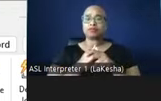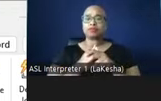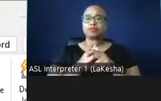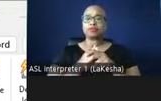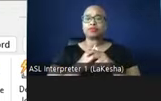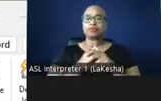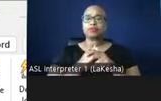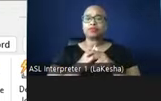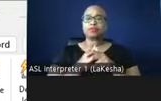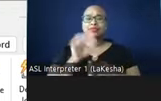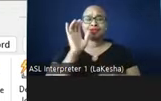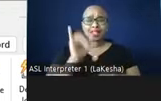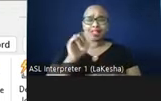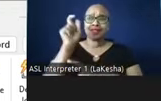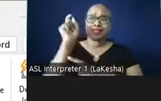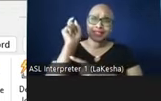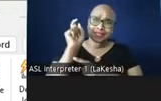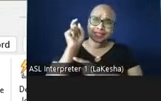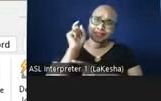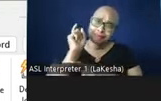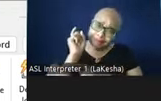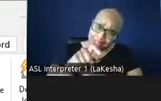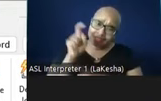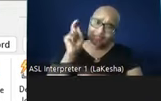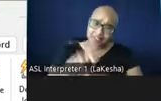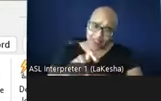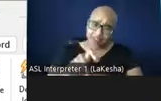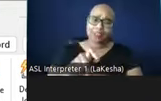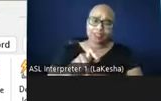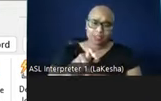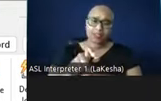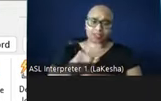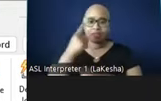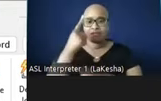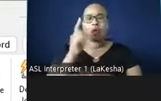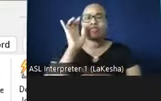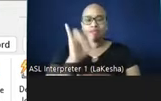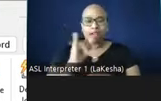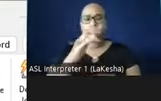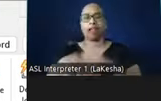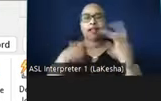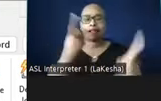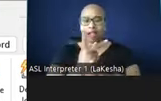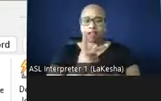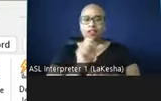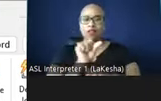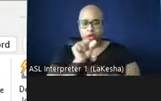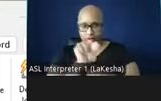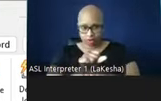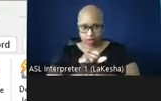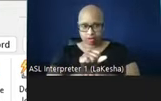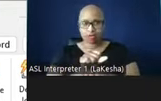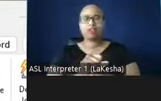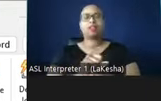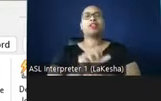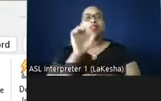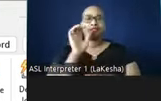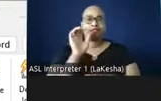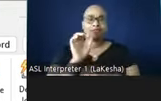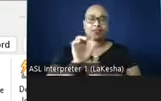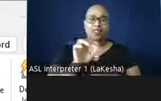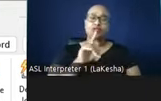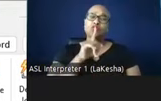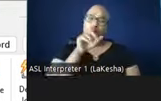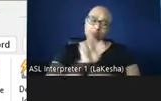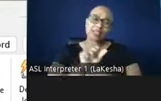is extremely necessary, especially to do this kind of work that is so necessary for our parks, because we've talked for a long